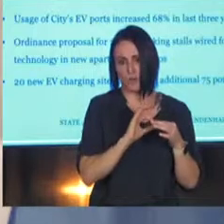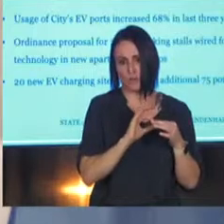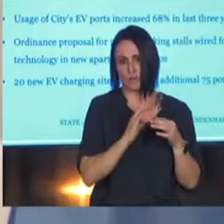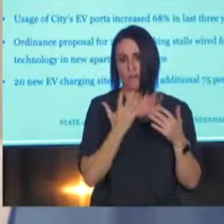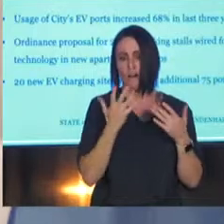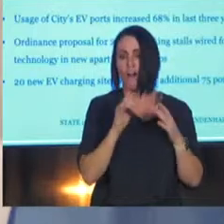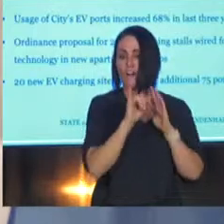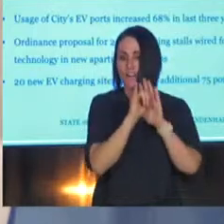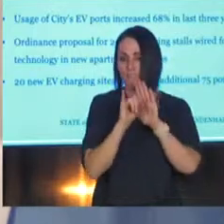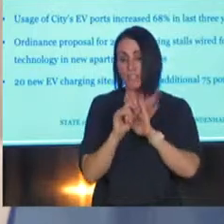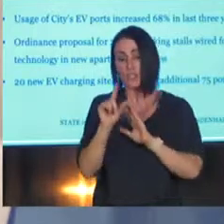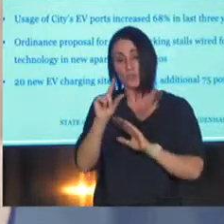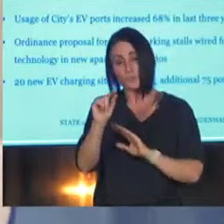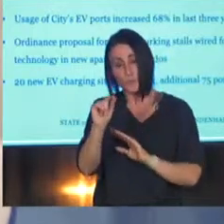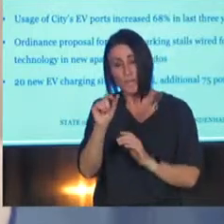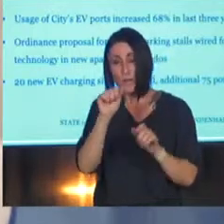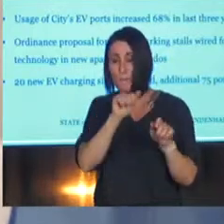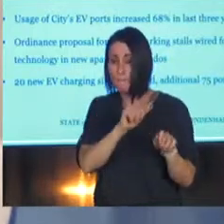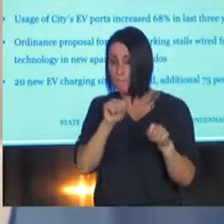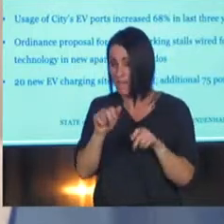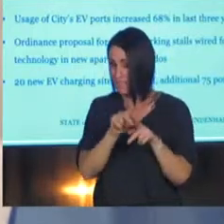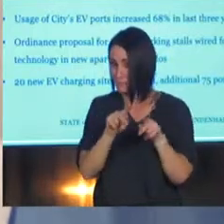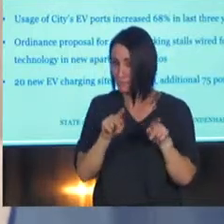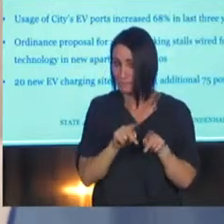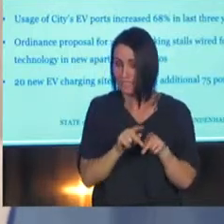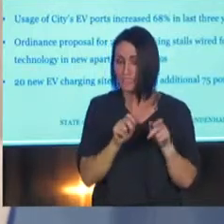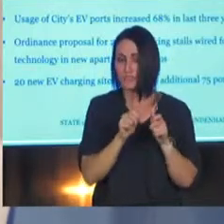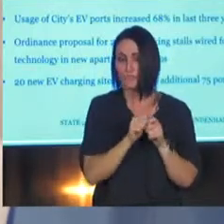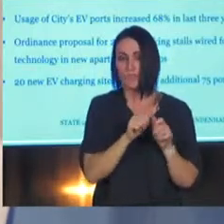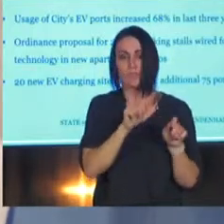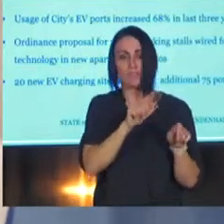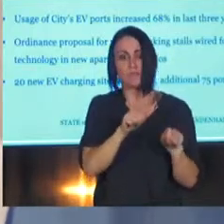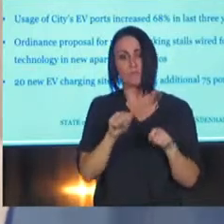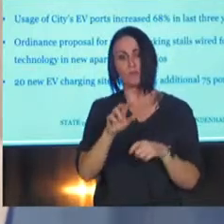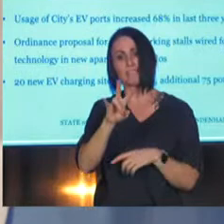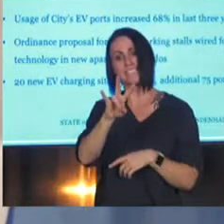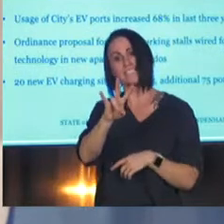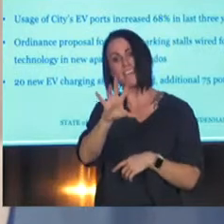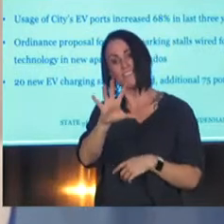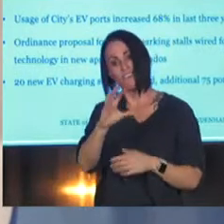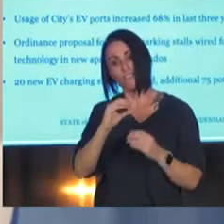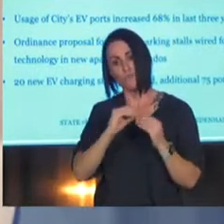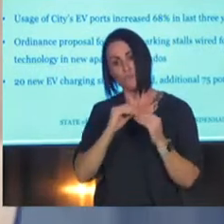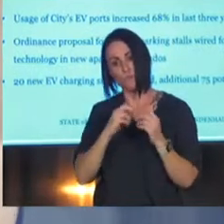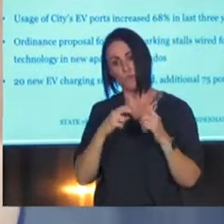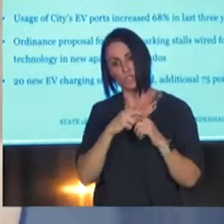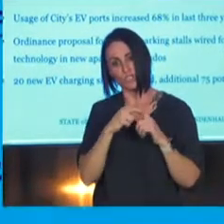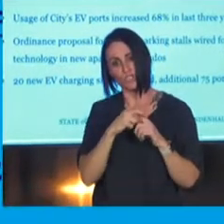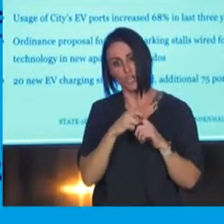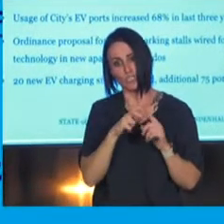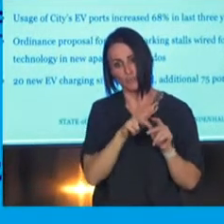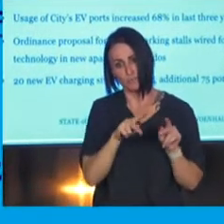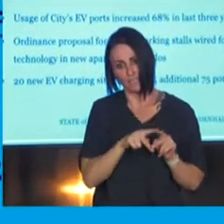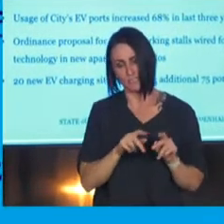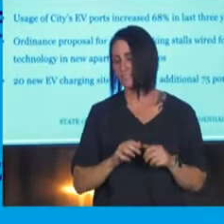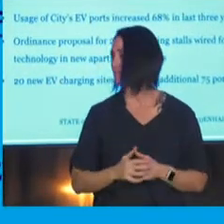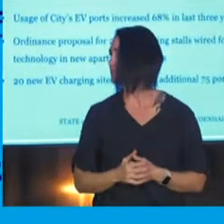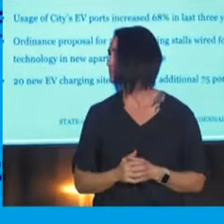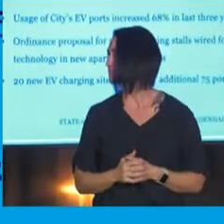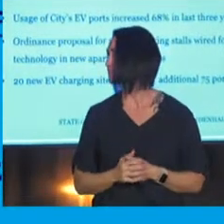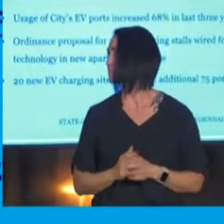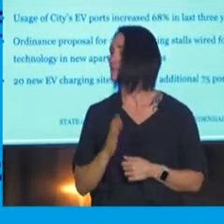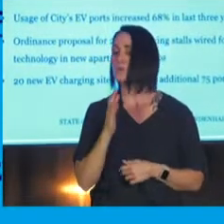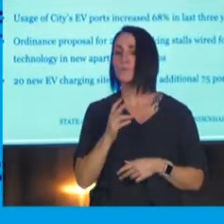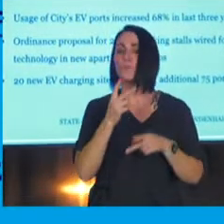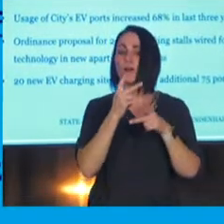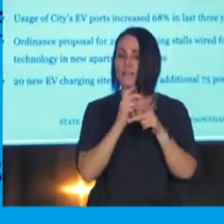identified 20 potential new station locations with a capacity for 75 more charging ports. We're going to